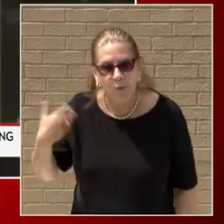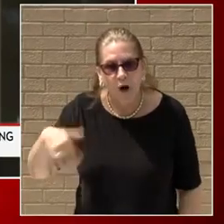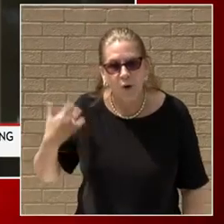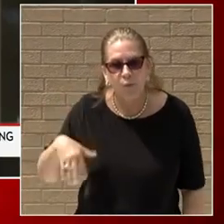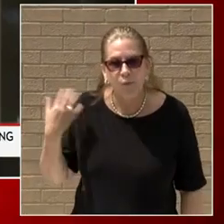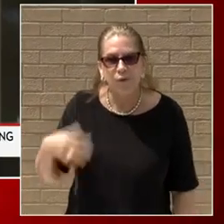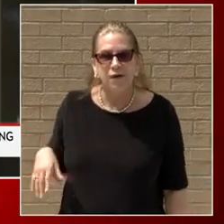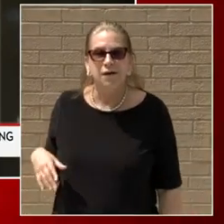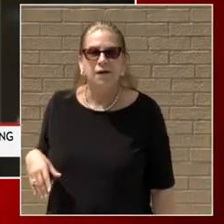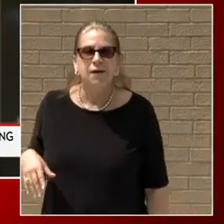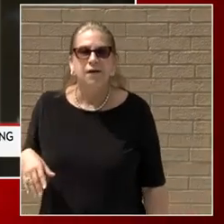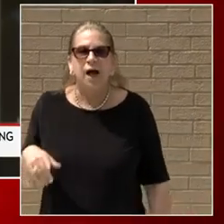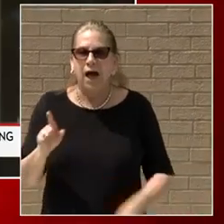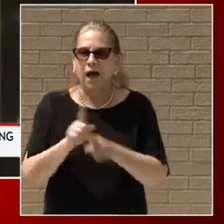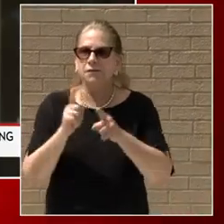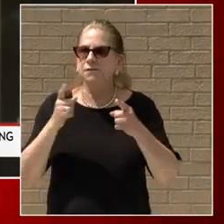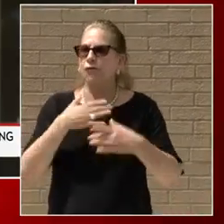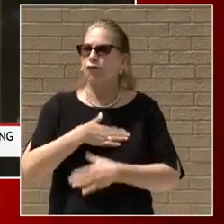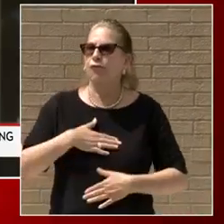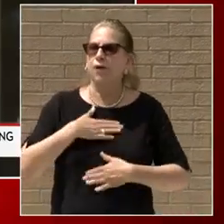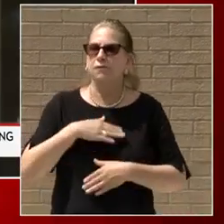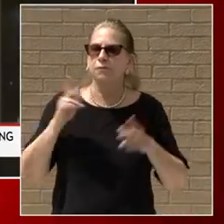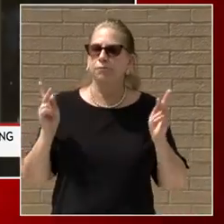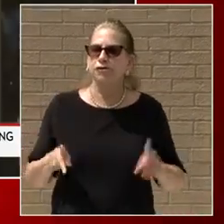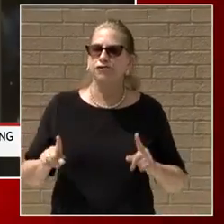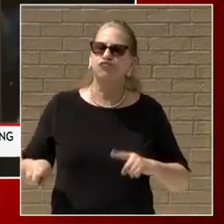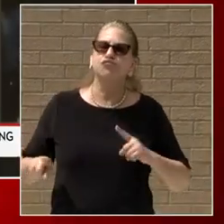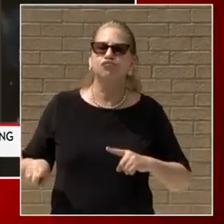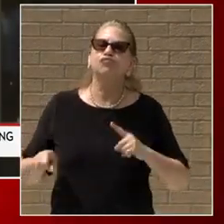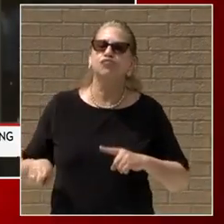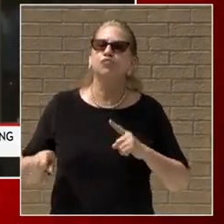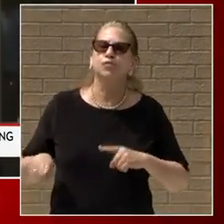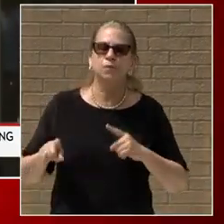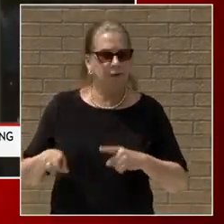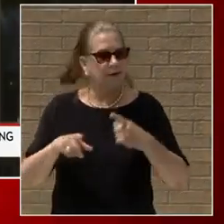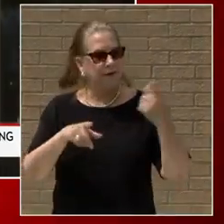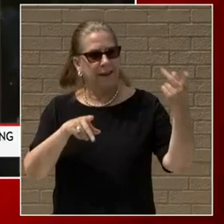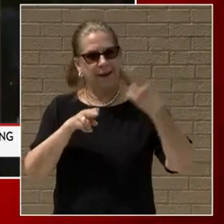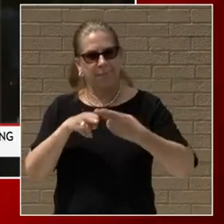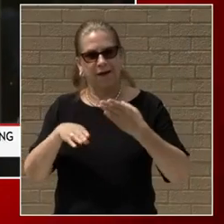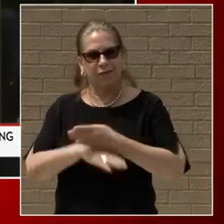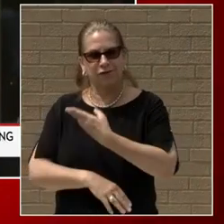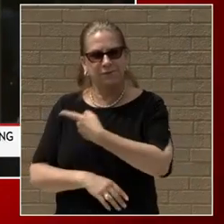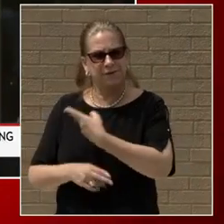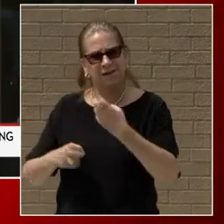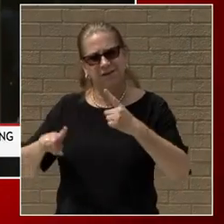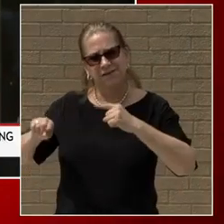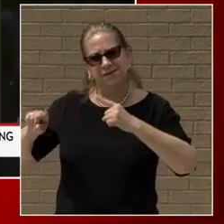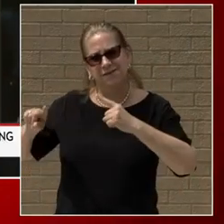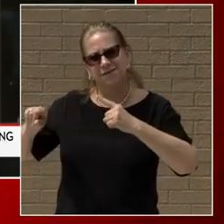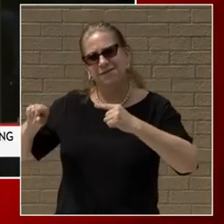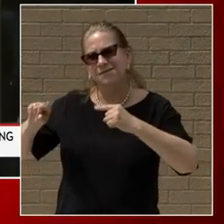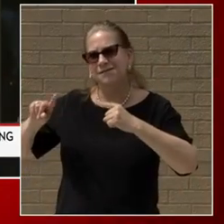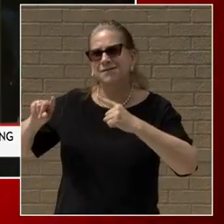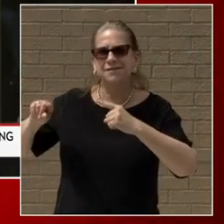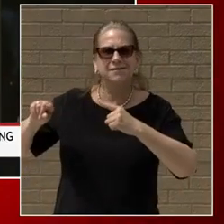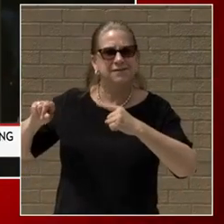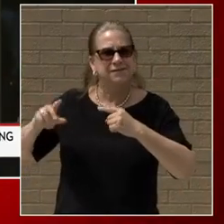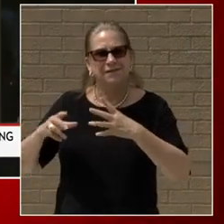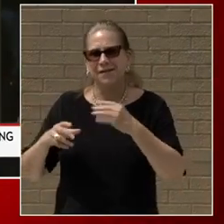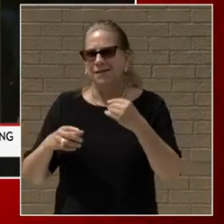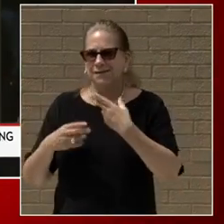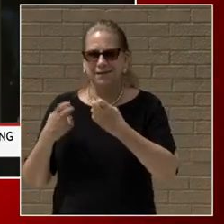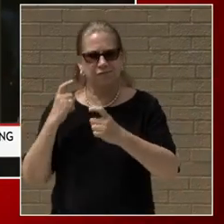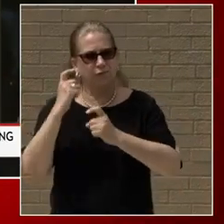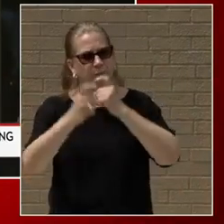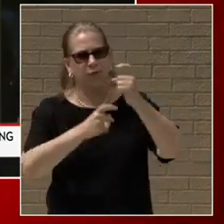And as a recreator, there's no greater honor than to have a facility named after you. So we're grateful for his contribution to the DPR community.